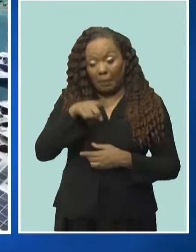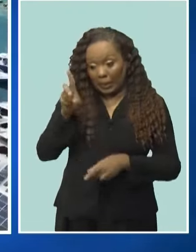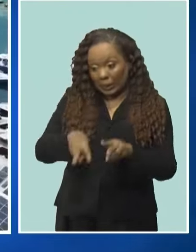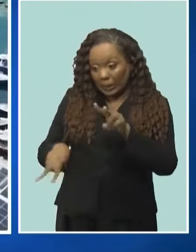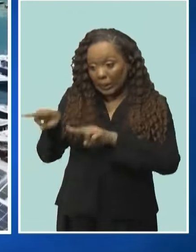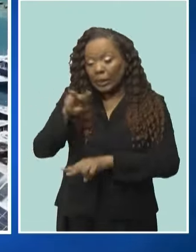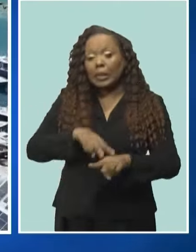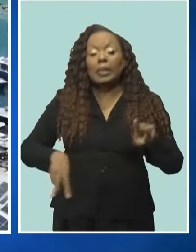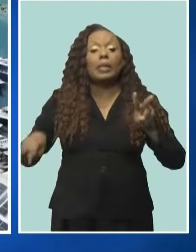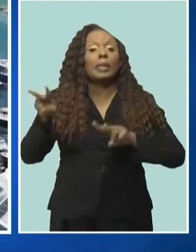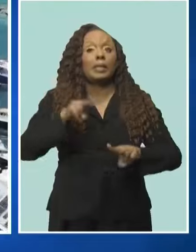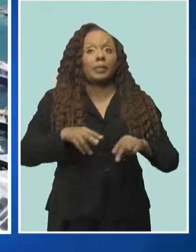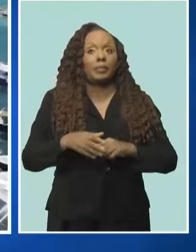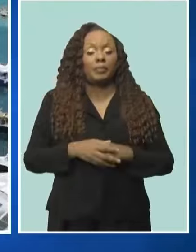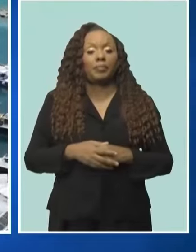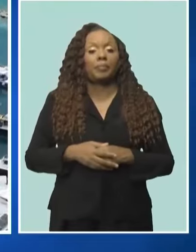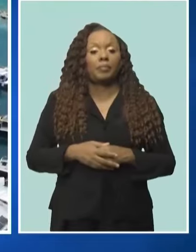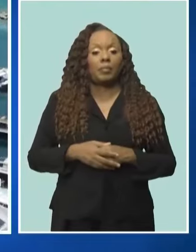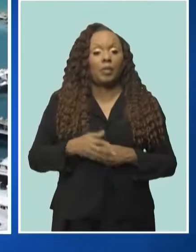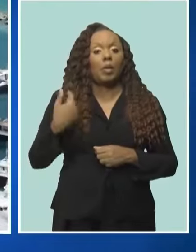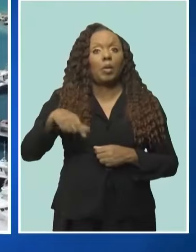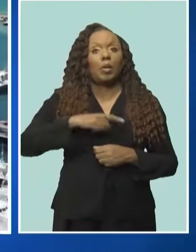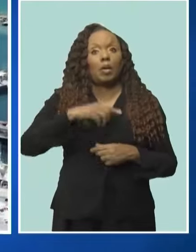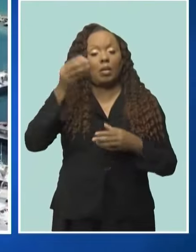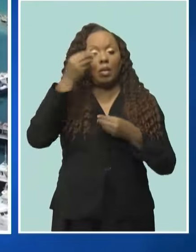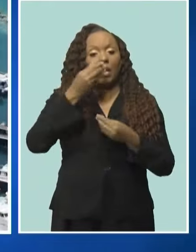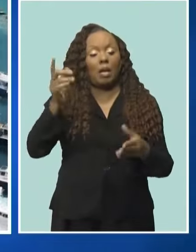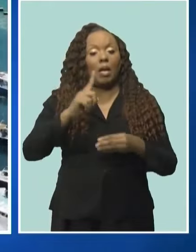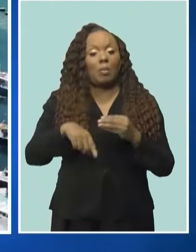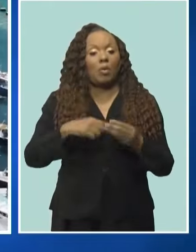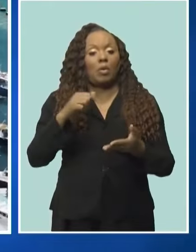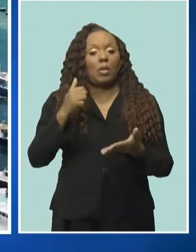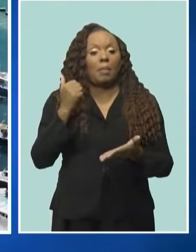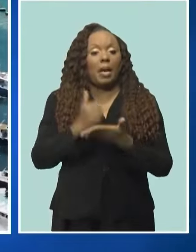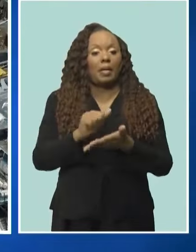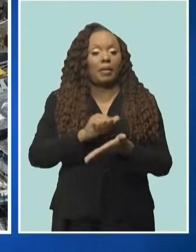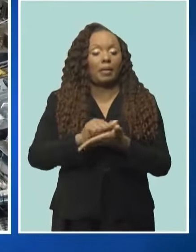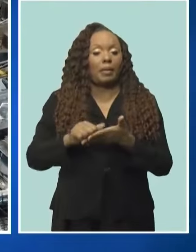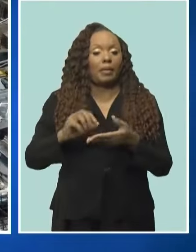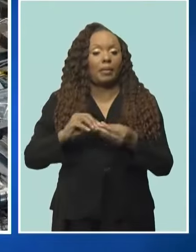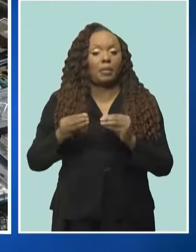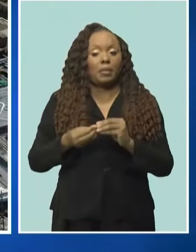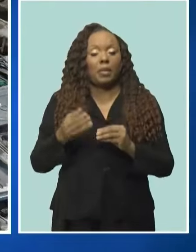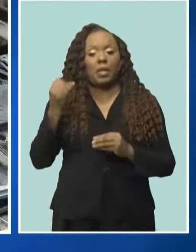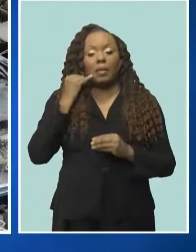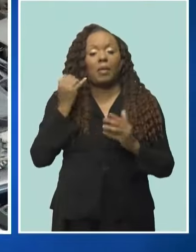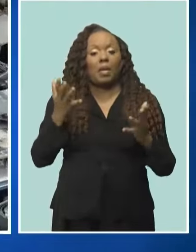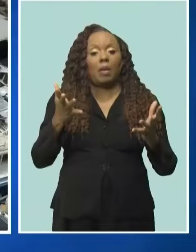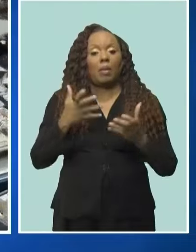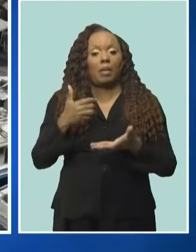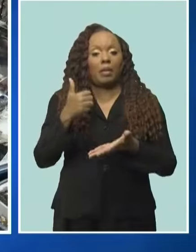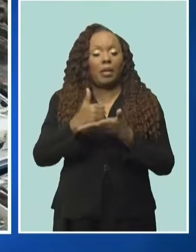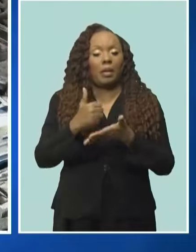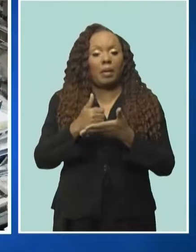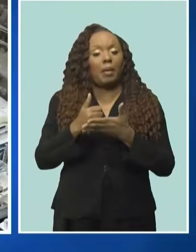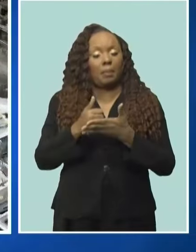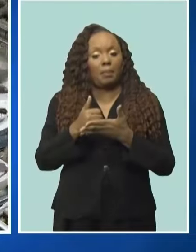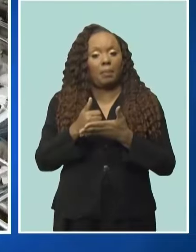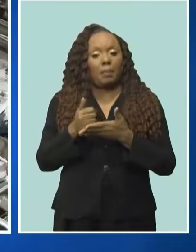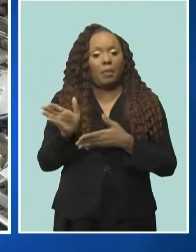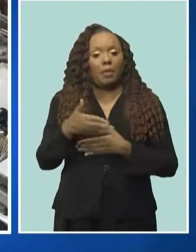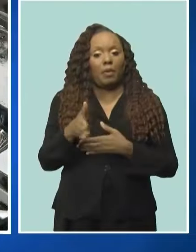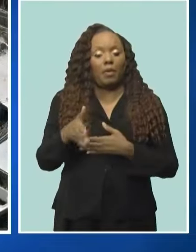Motley says the public will be informed about the bank account number to which they can make donations to members of the fisherfolk through public